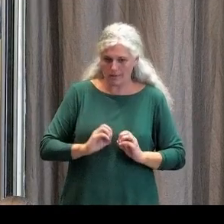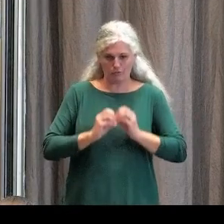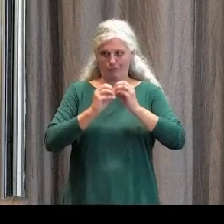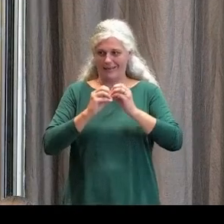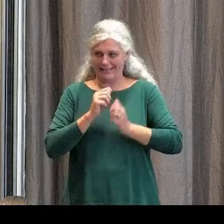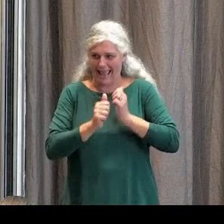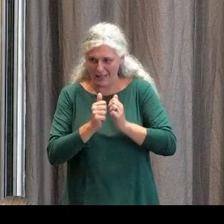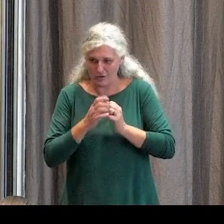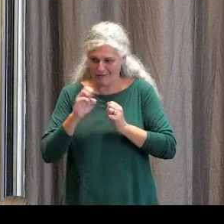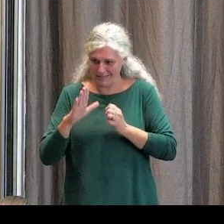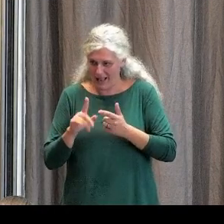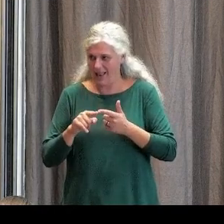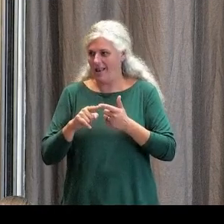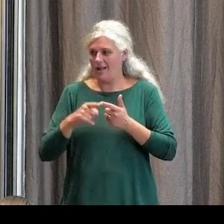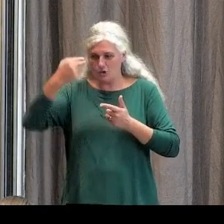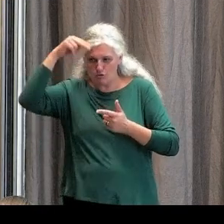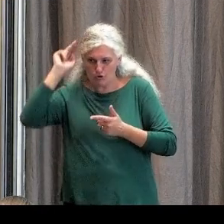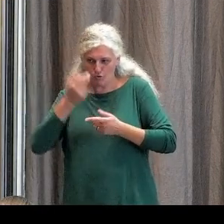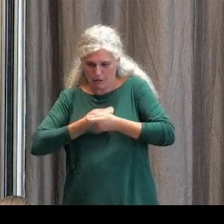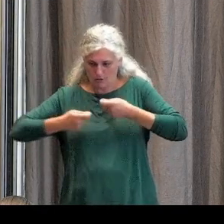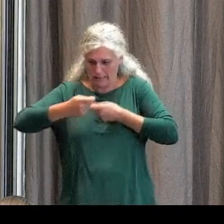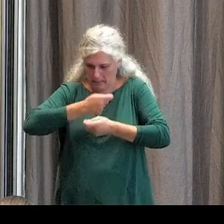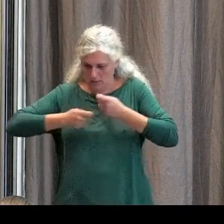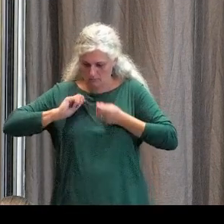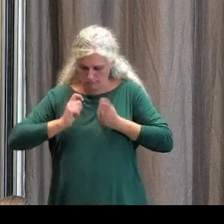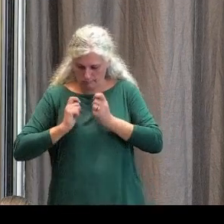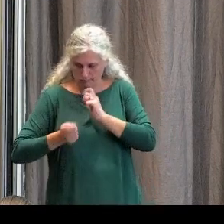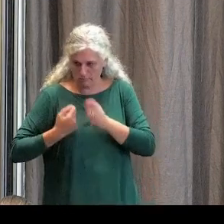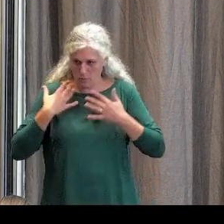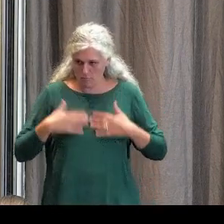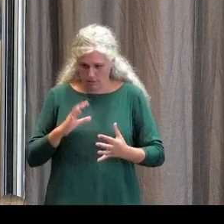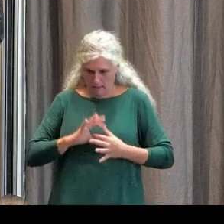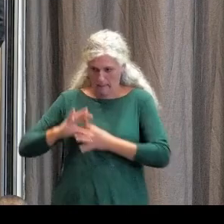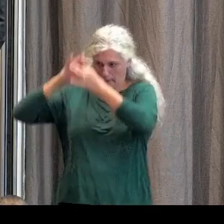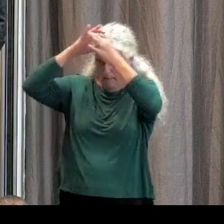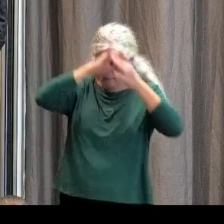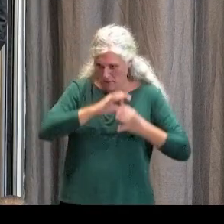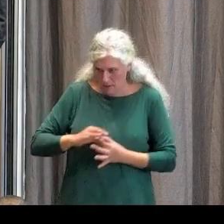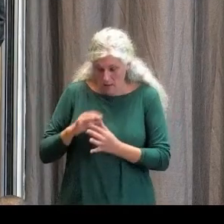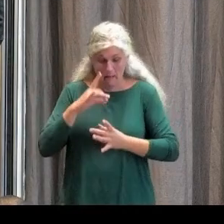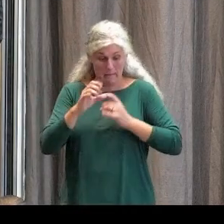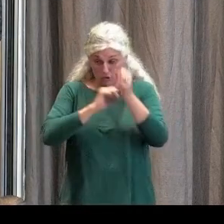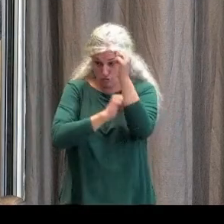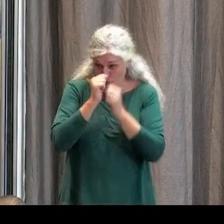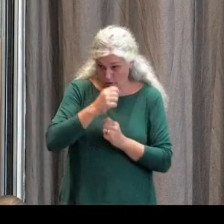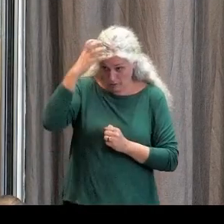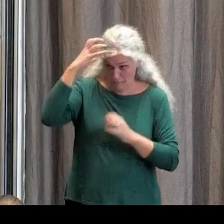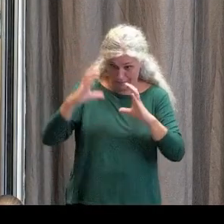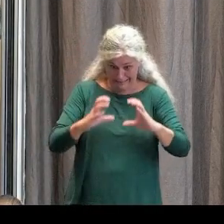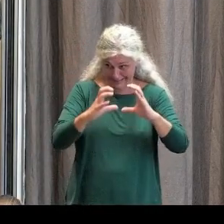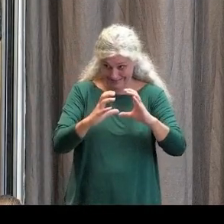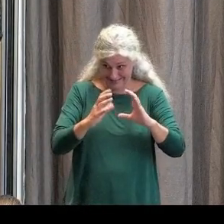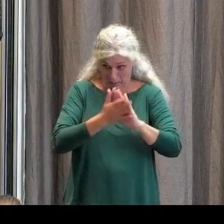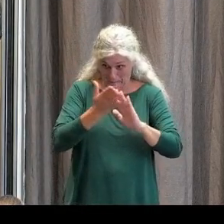for cells. They generate neurotransmitters, which our brains use to communicate. They make the structures of brain cells.